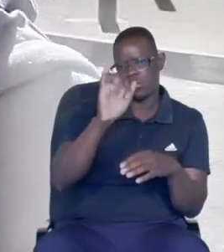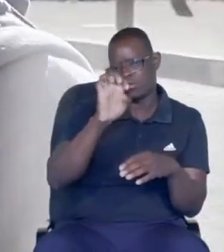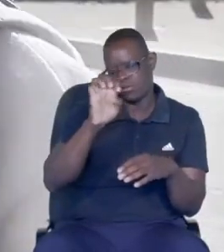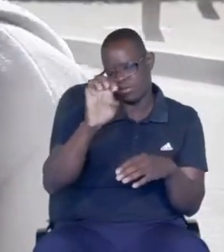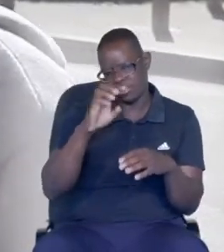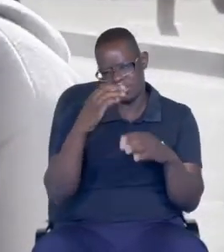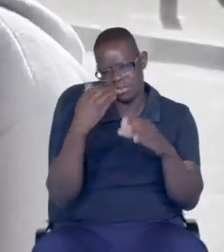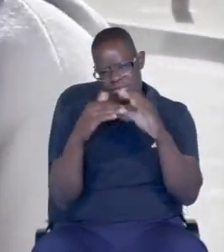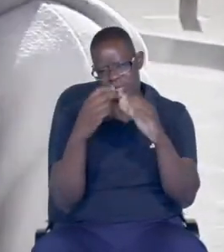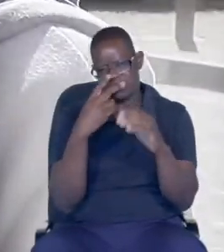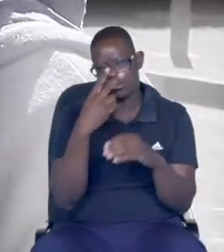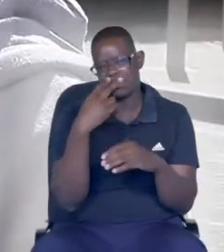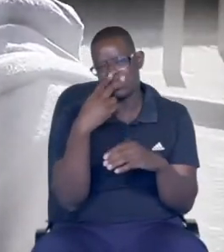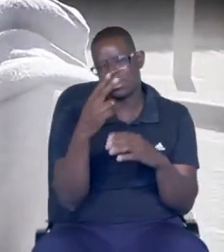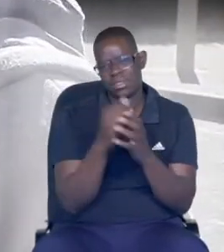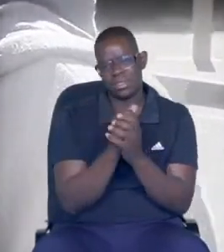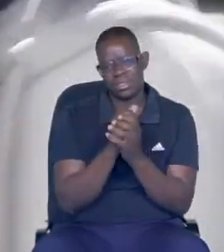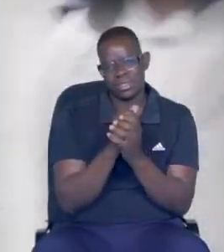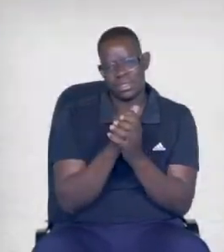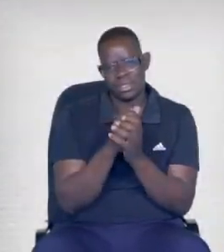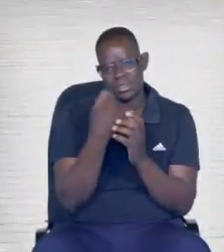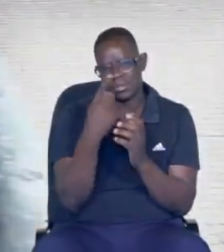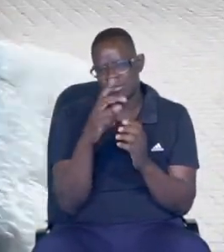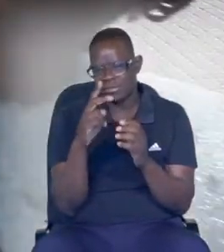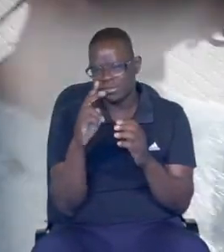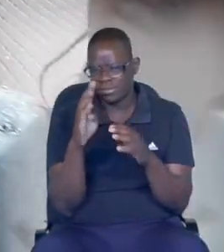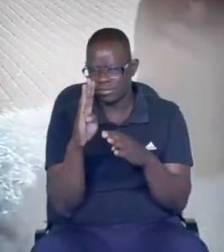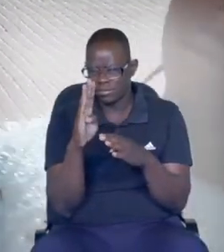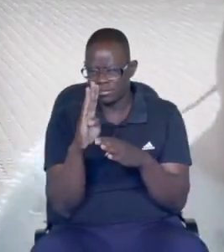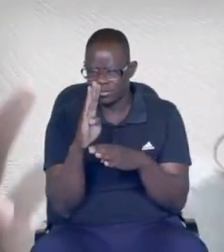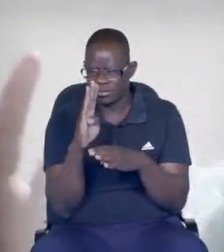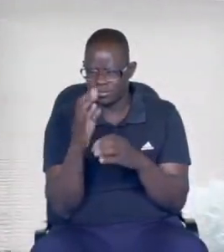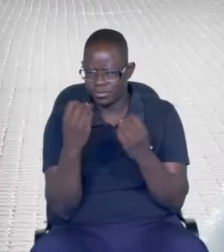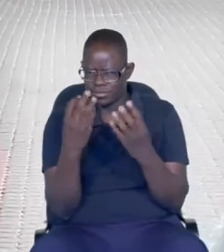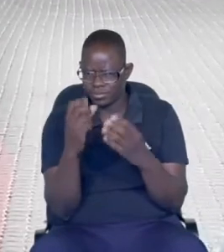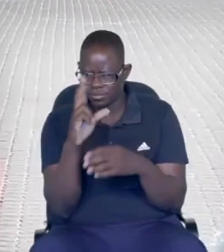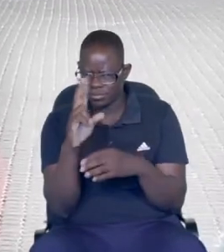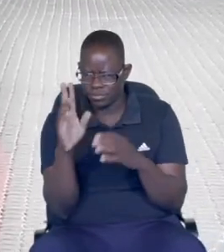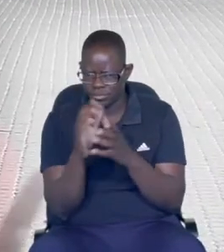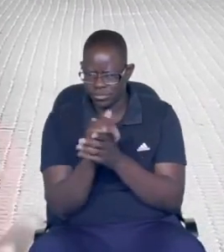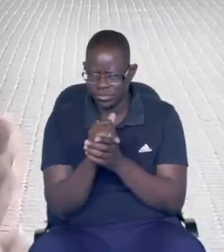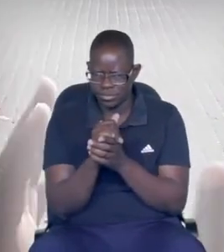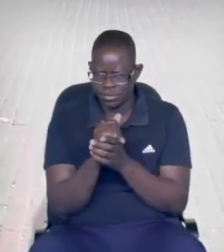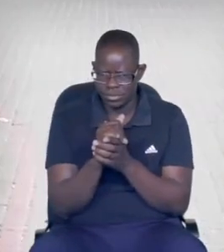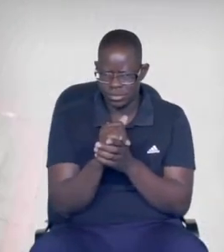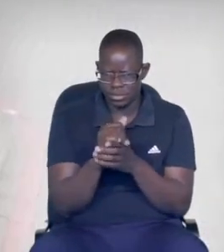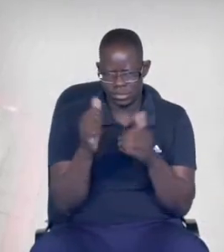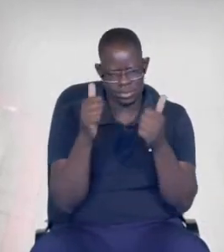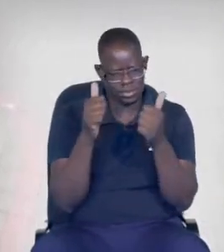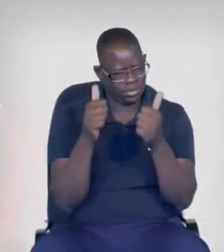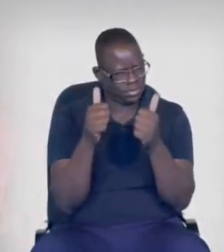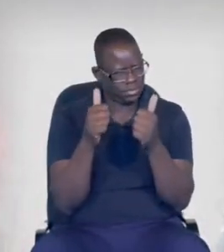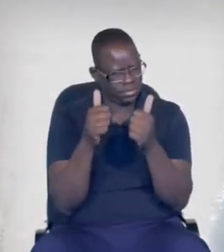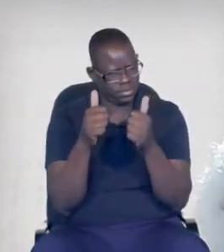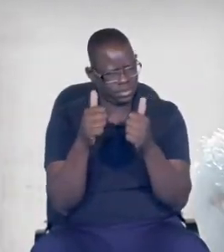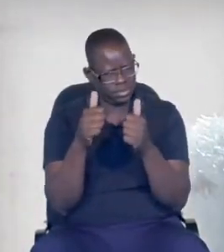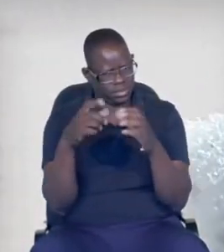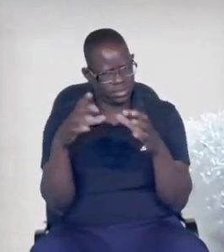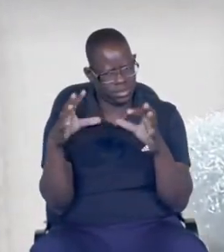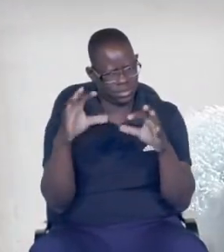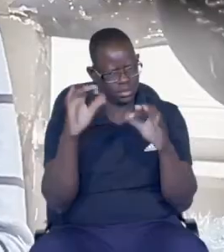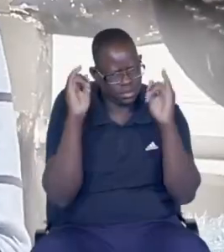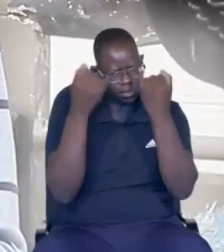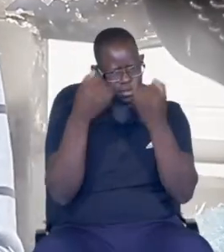but does Katima Mulilo have stake in Ako? You see, I personally think Katima Mulilo is an excellent choice. I mean, the town is linked in